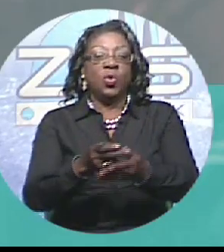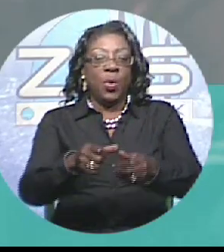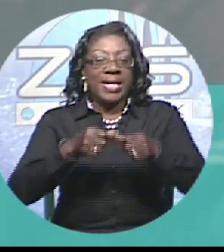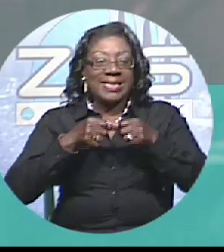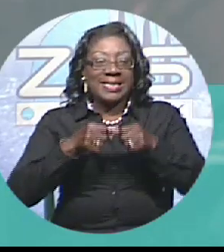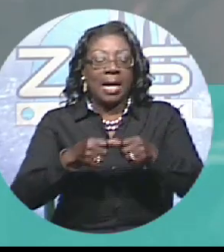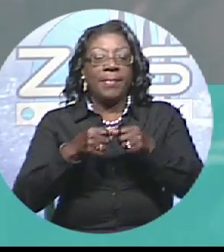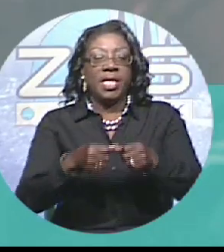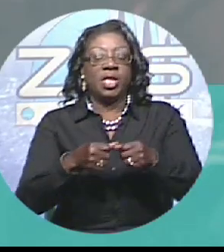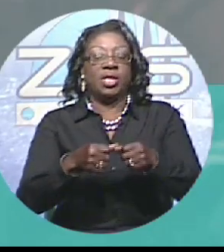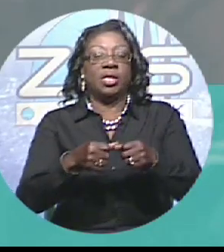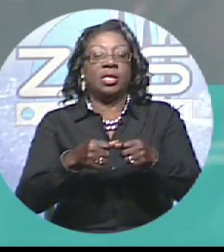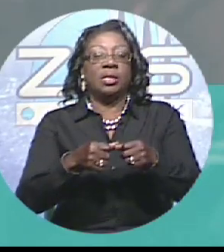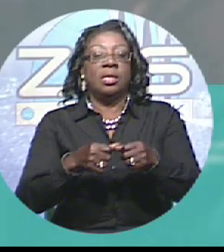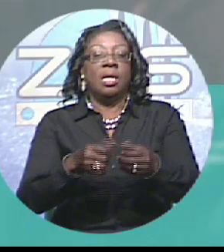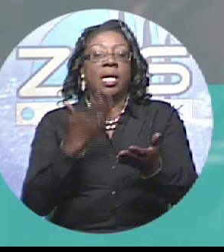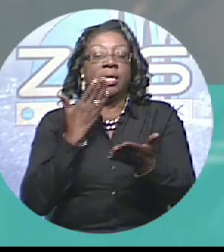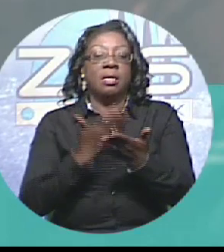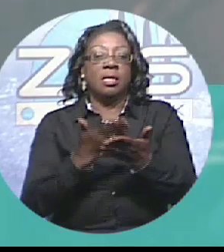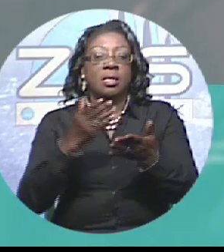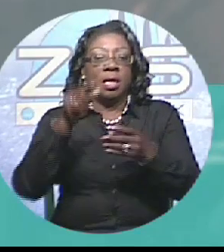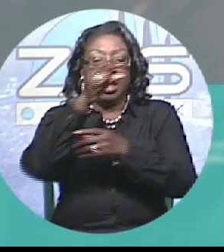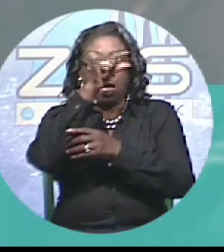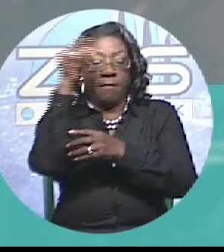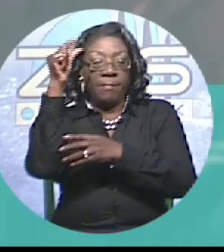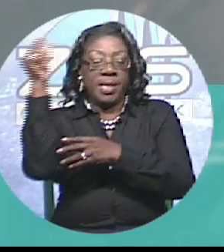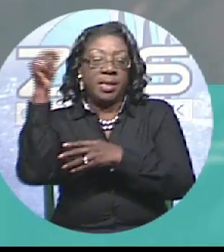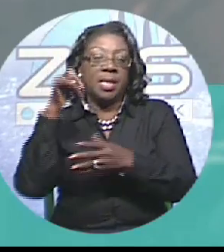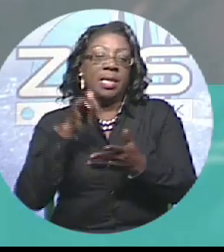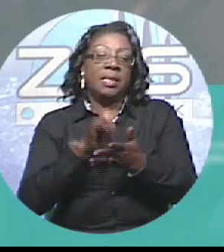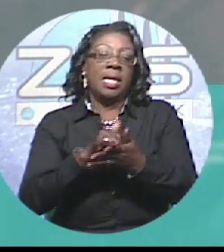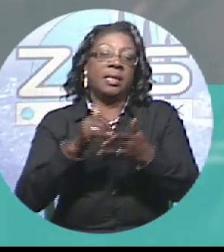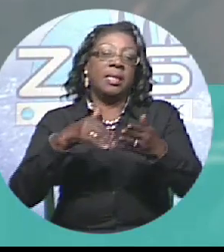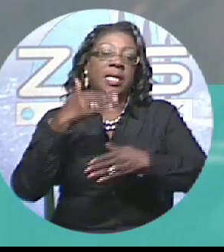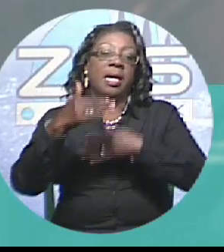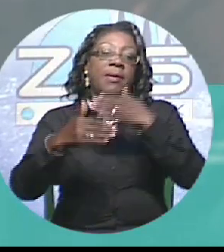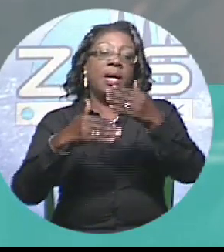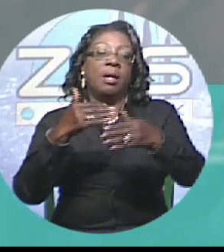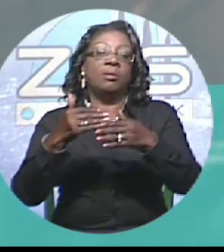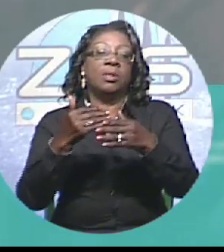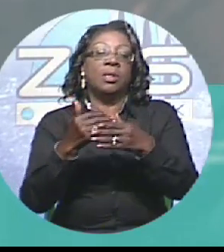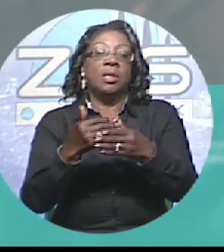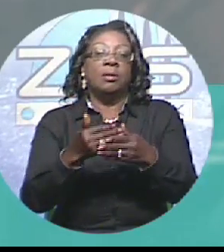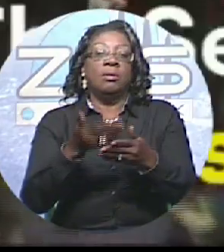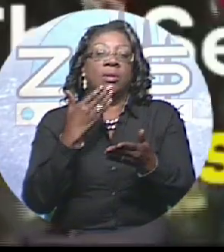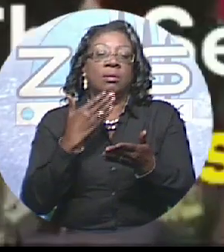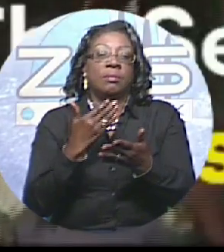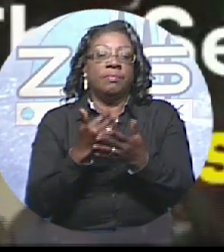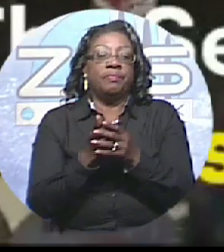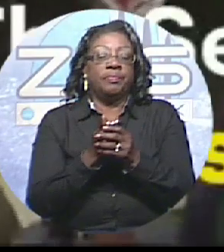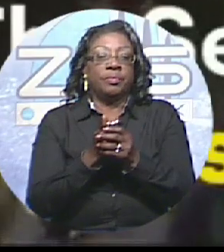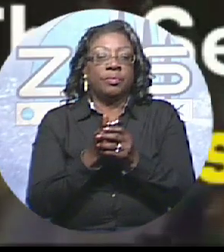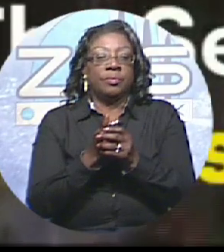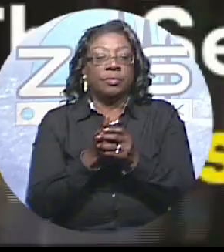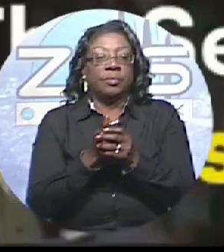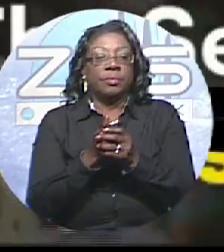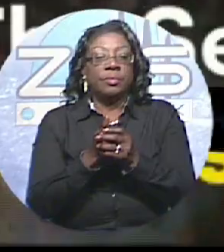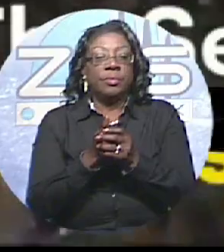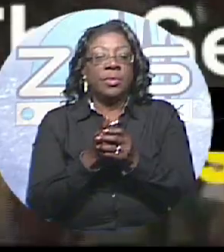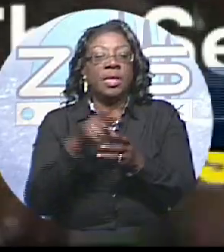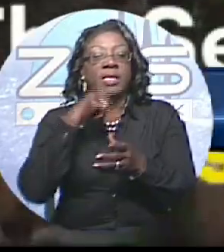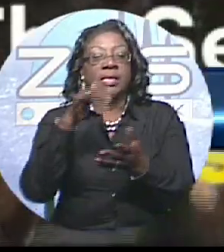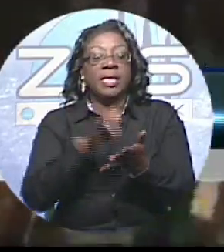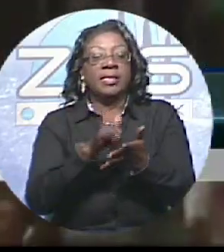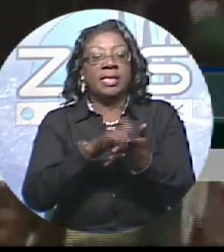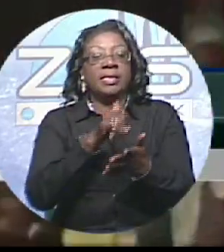with, and a government that can carry out its writ far and wide in the country. Now, Mitchell also says